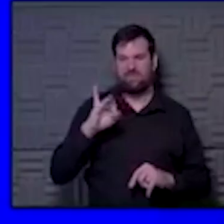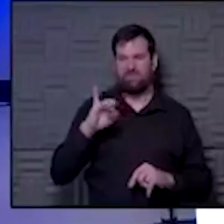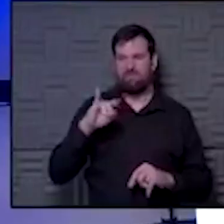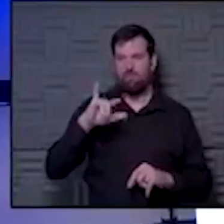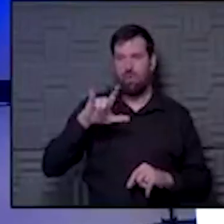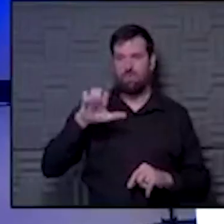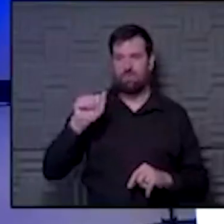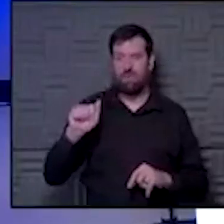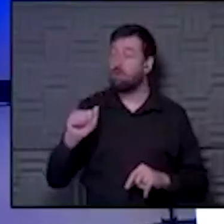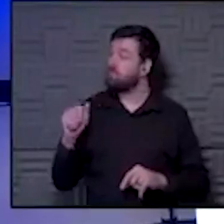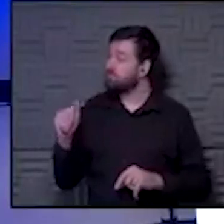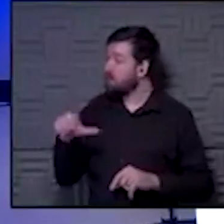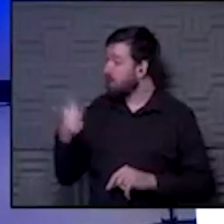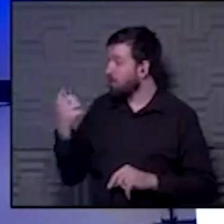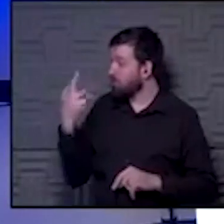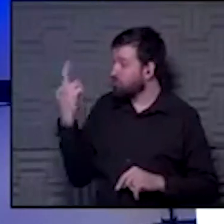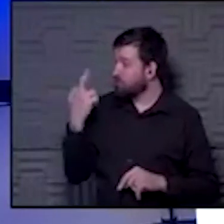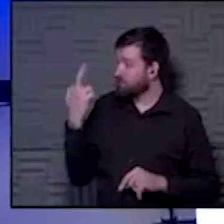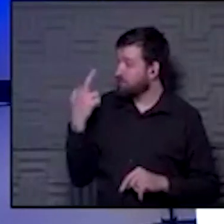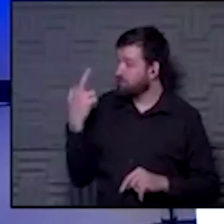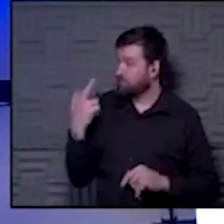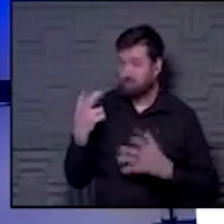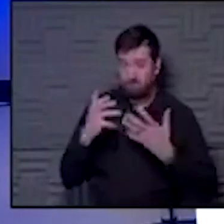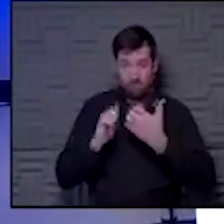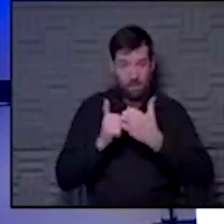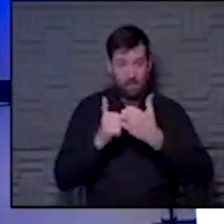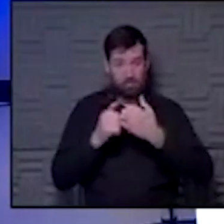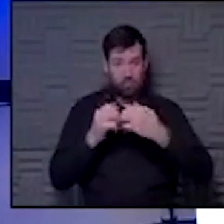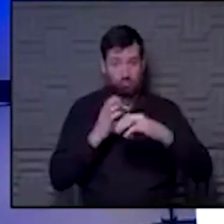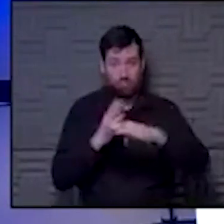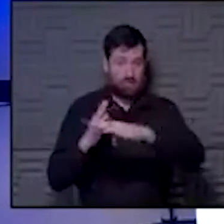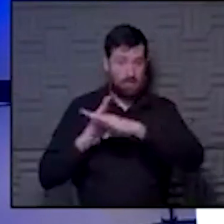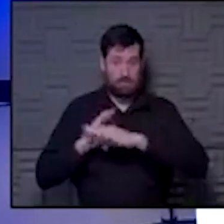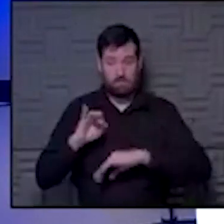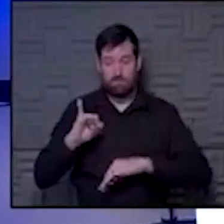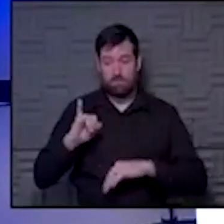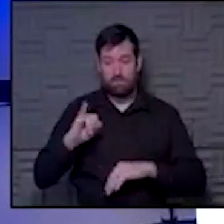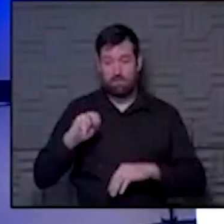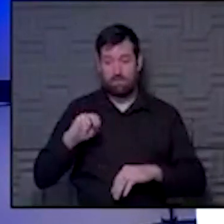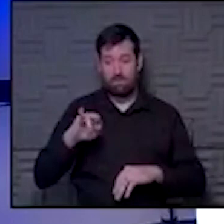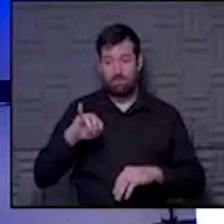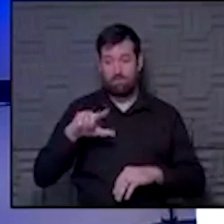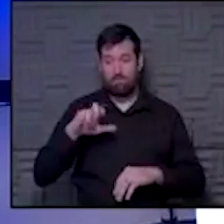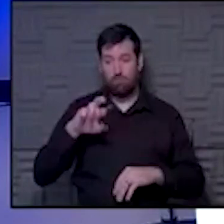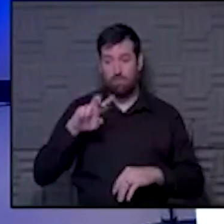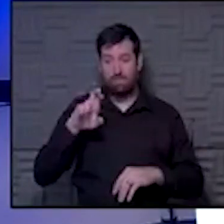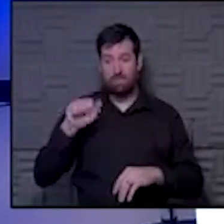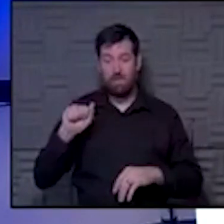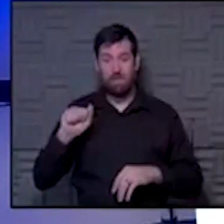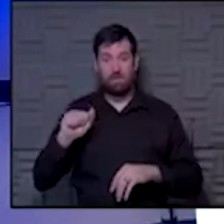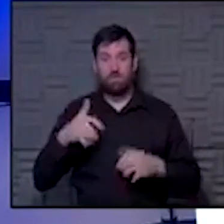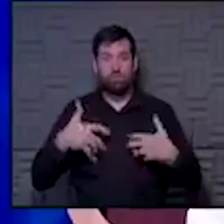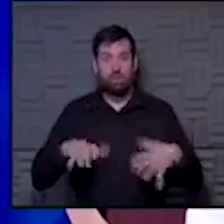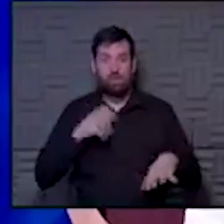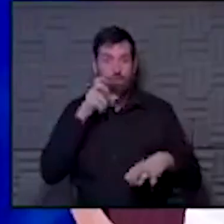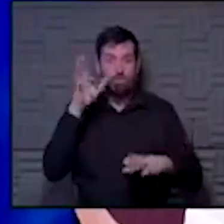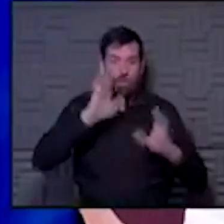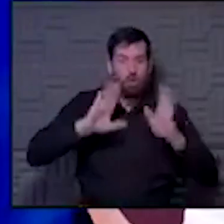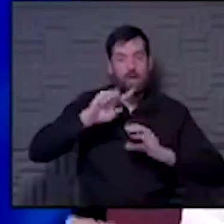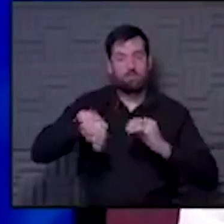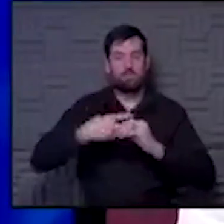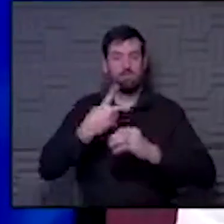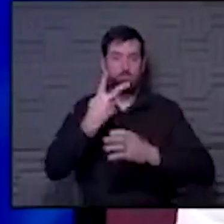Hey, you know one more way you can prevent the transmission of influenza so you don't have to worry about that twindemic we talked about? You know how you prevent